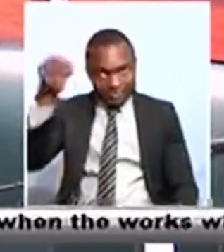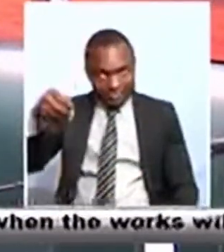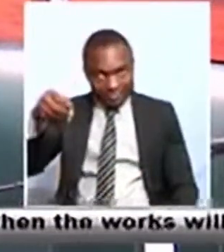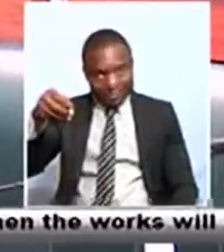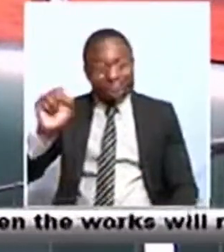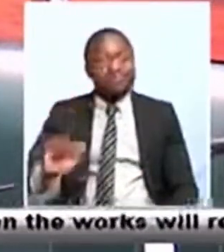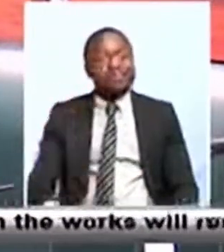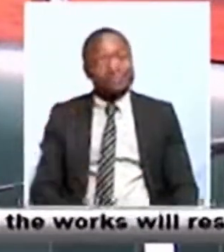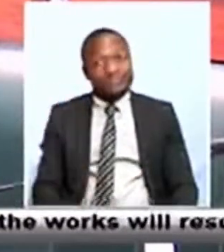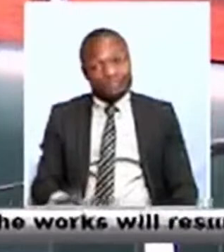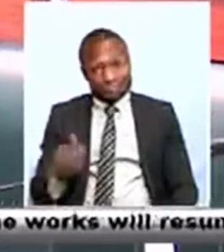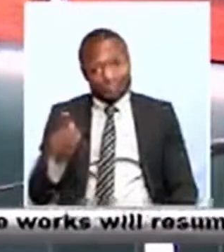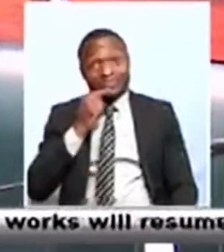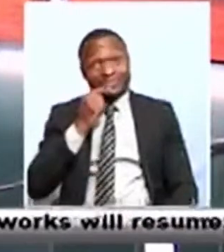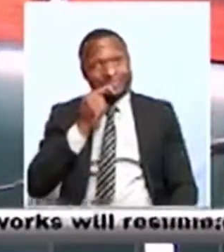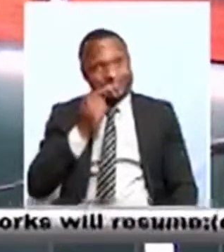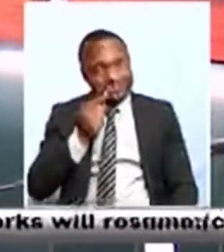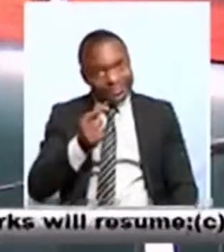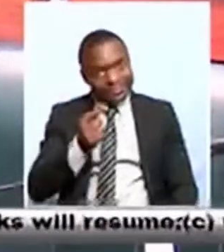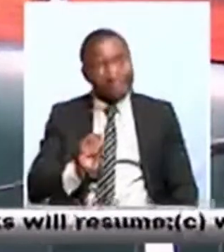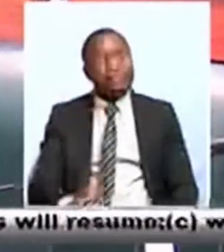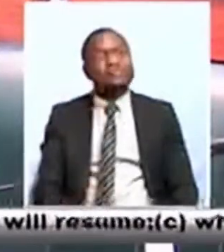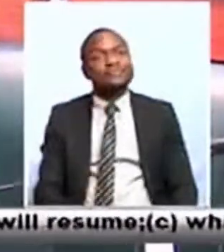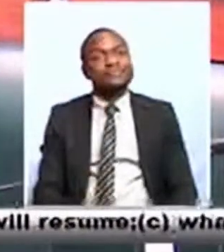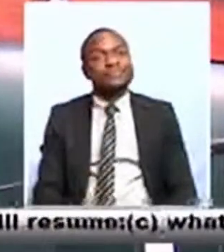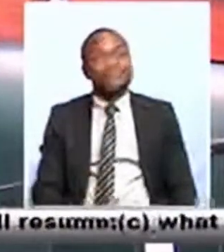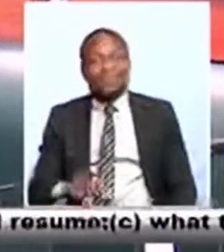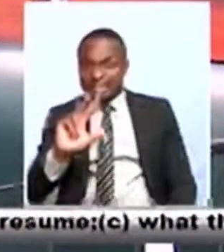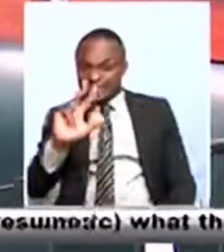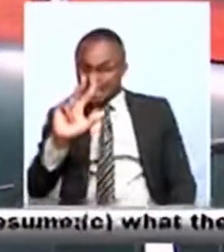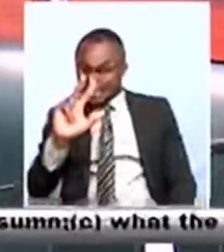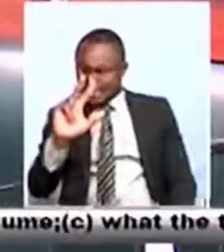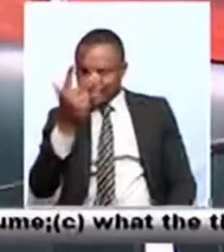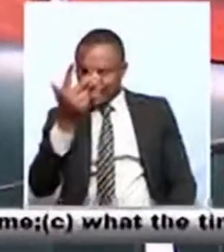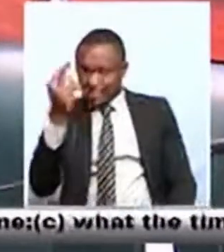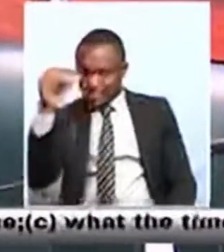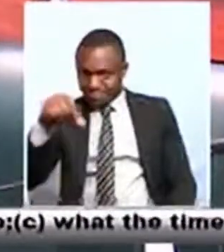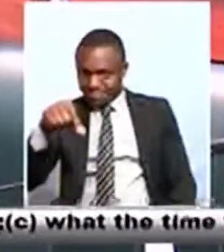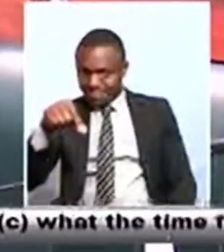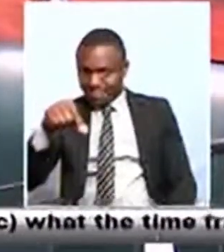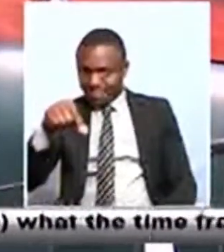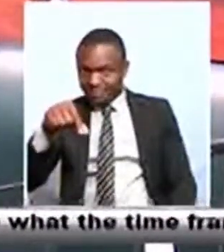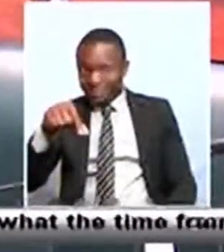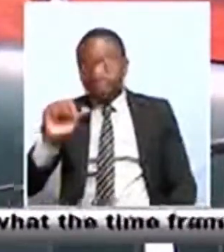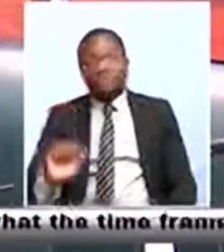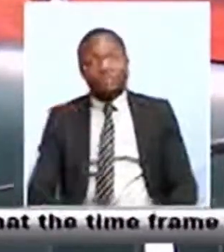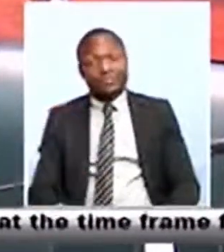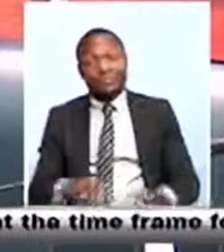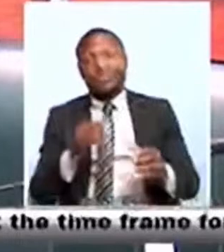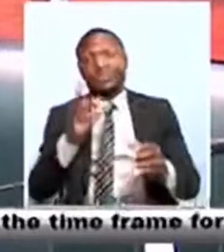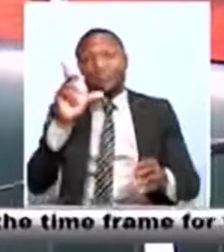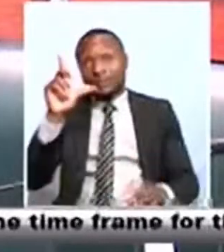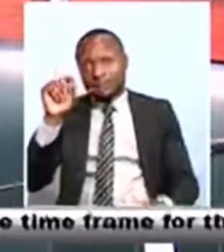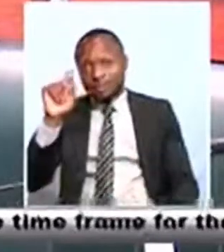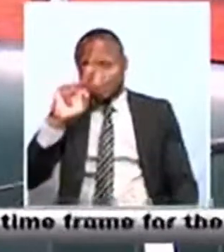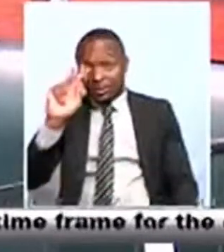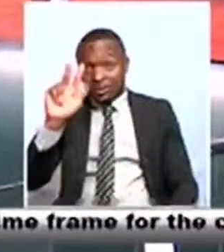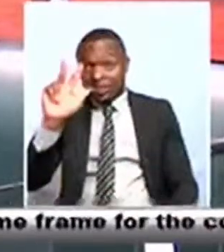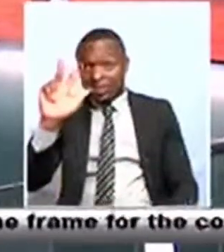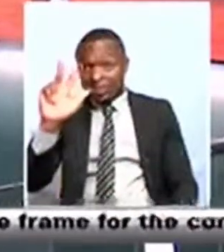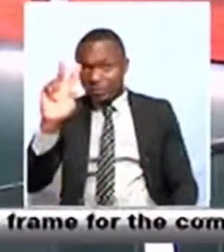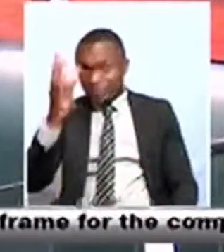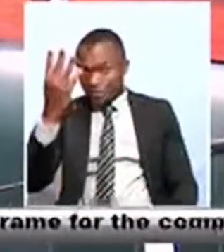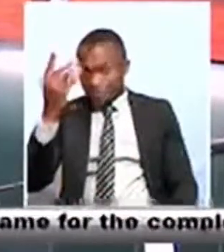And then I said in the third quarter of this year, fourth quarter of this year,